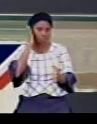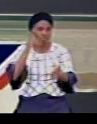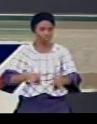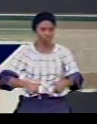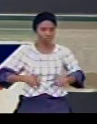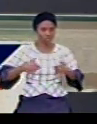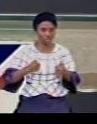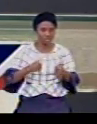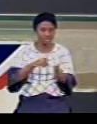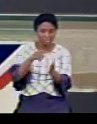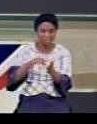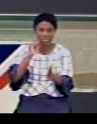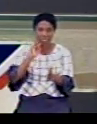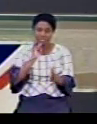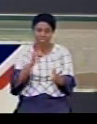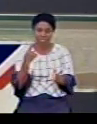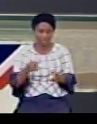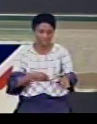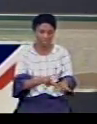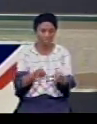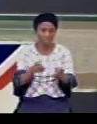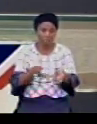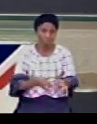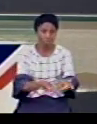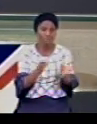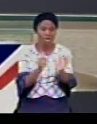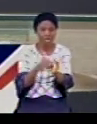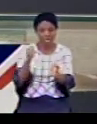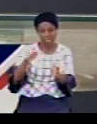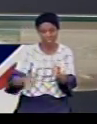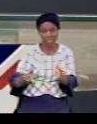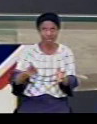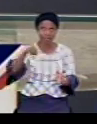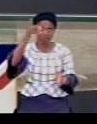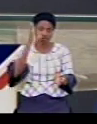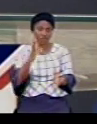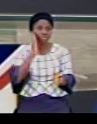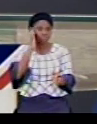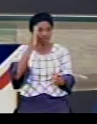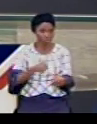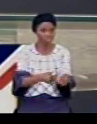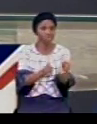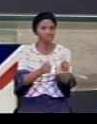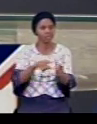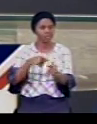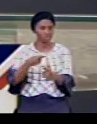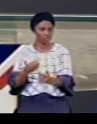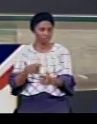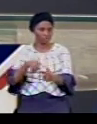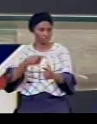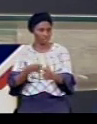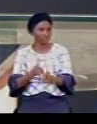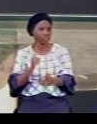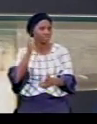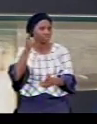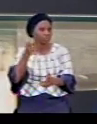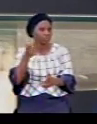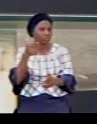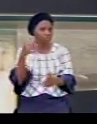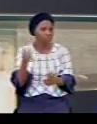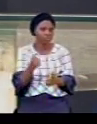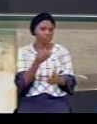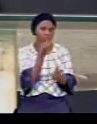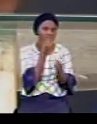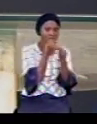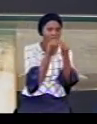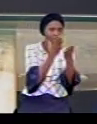a child of God ought to take. And then the suggestion of the stranger.